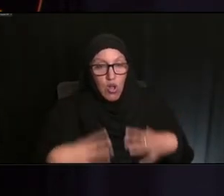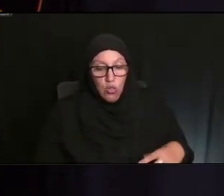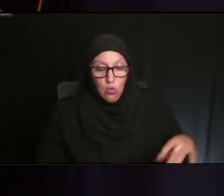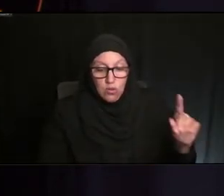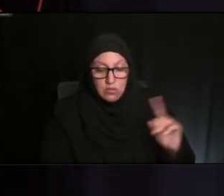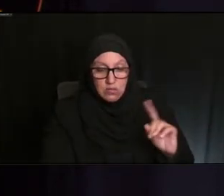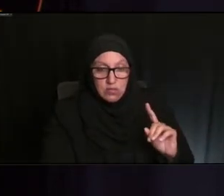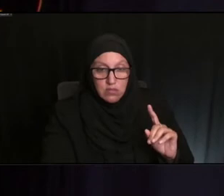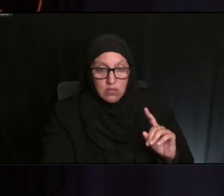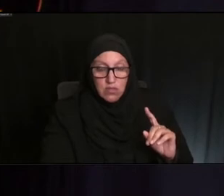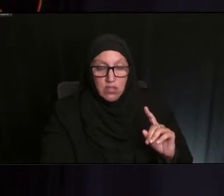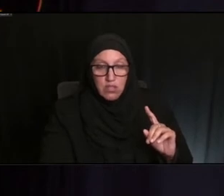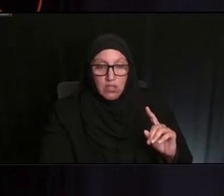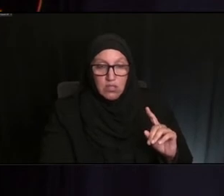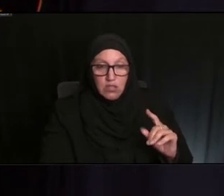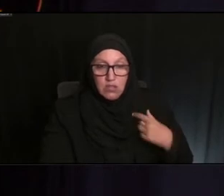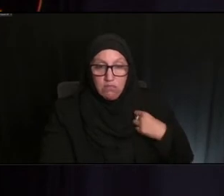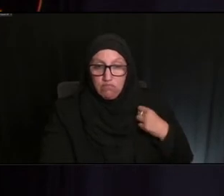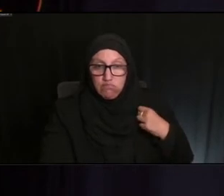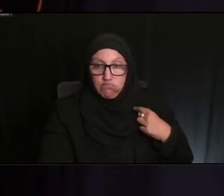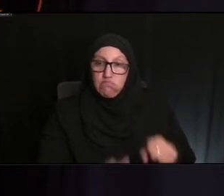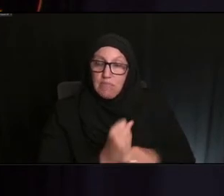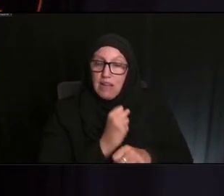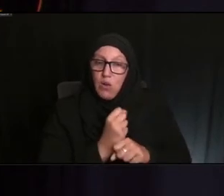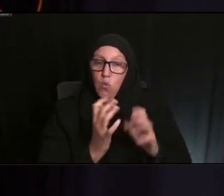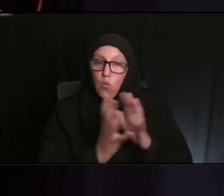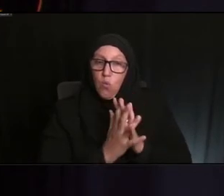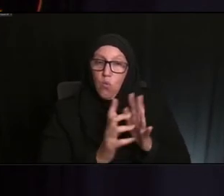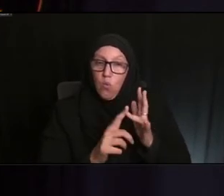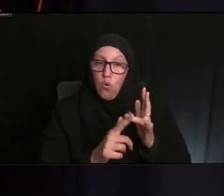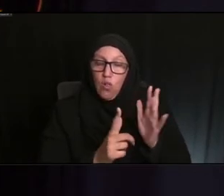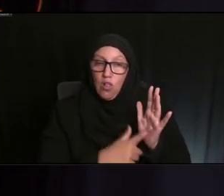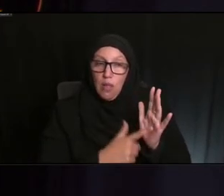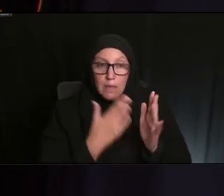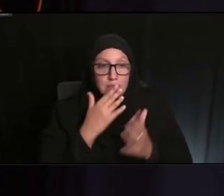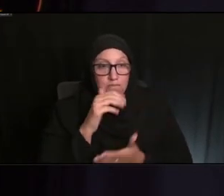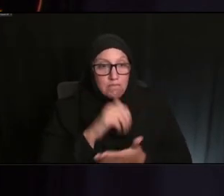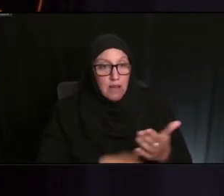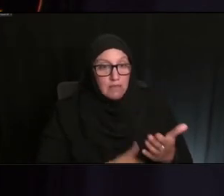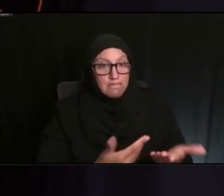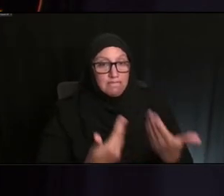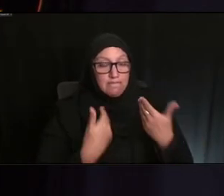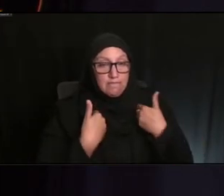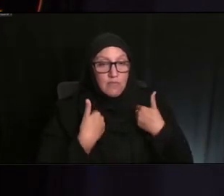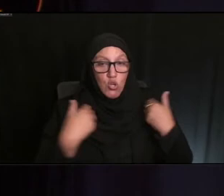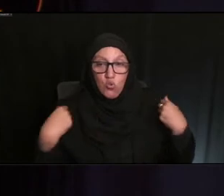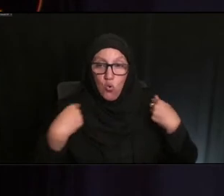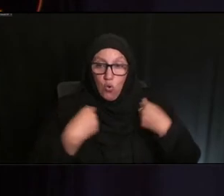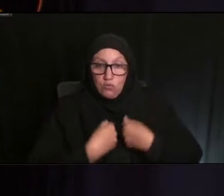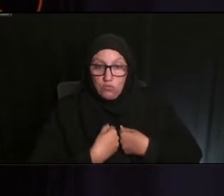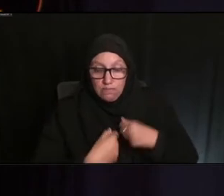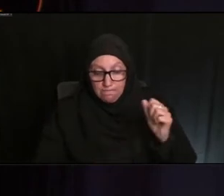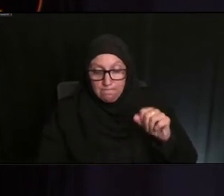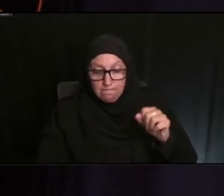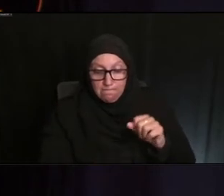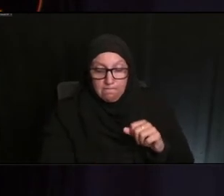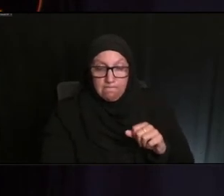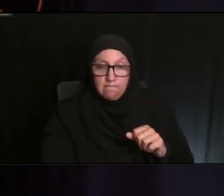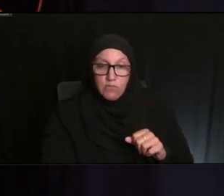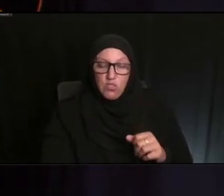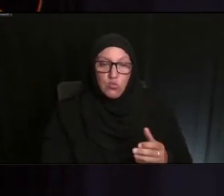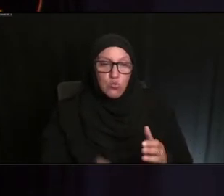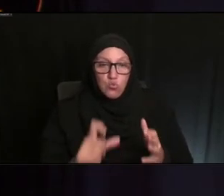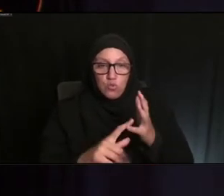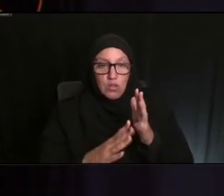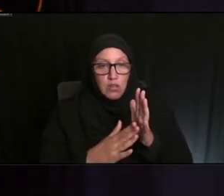he was wearing a jubba made of wool. He said, give me your coat as well. So he took the coat, he took the tray, and he said, cucumbers